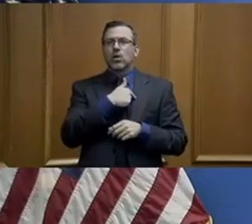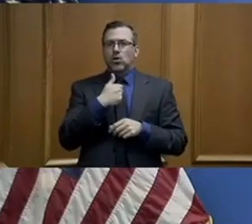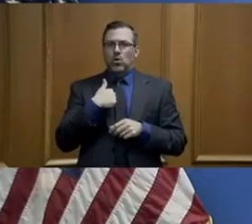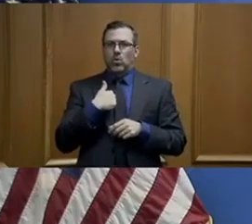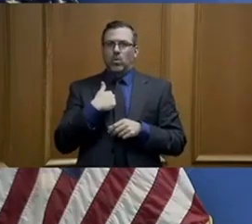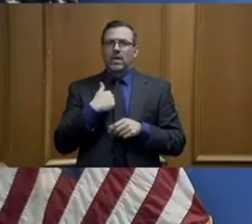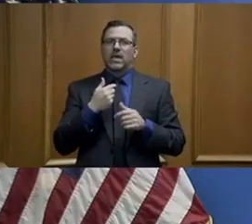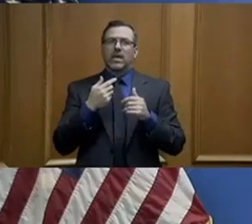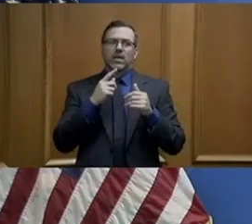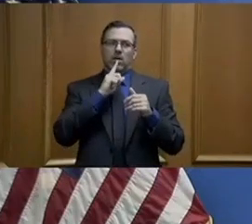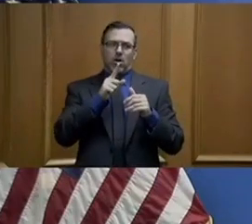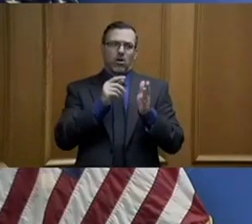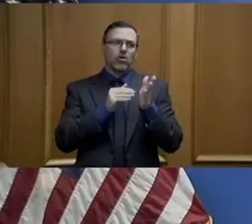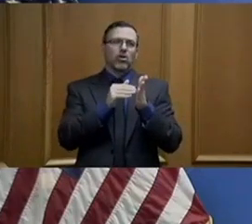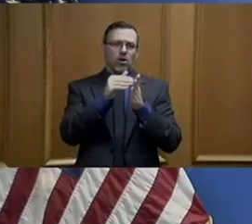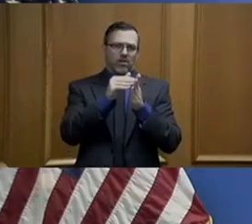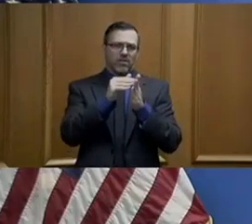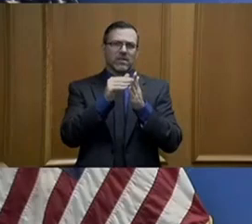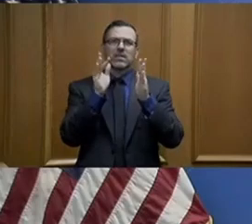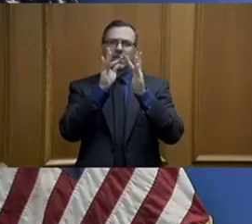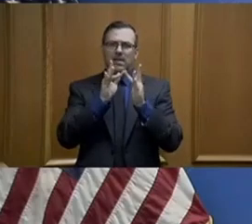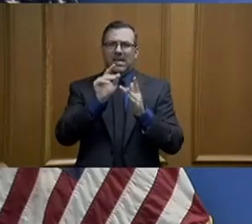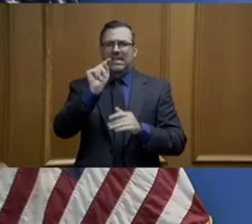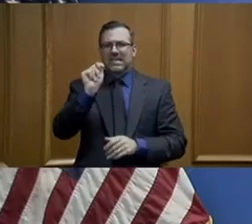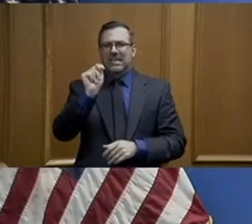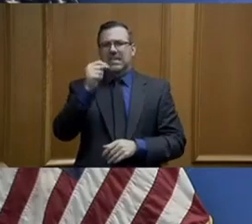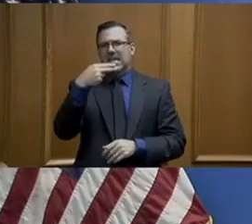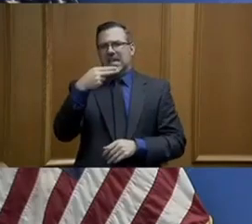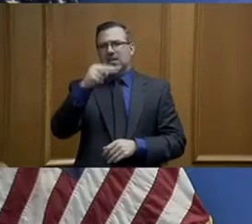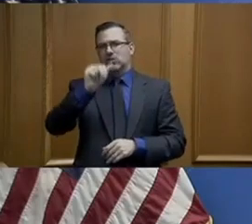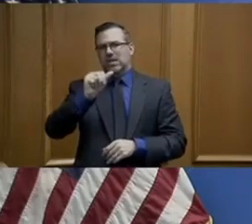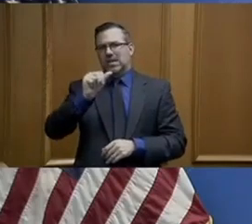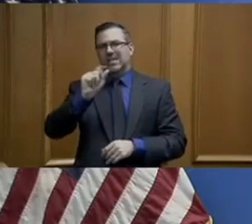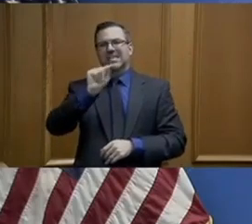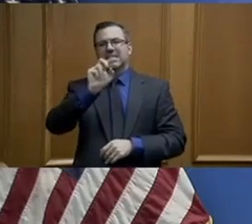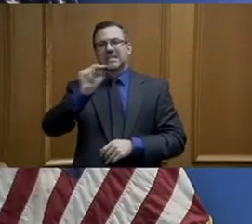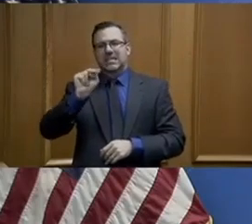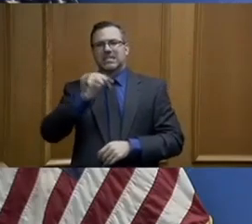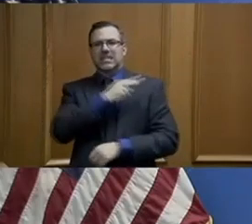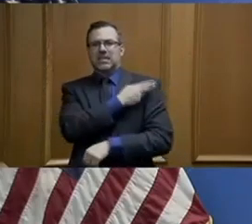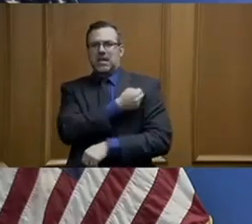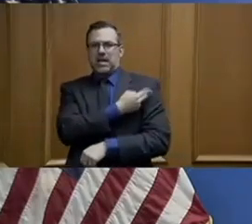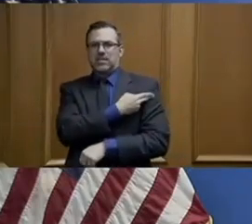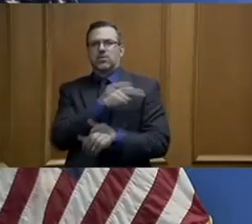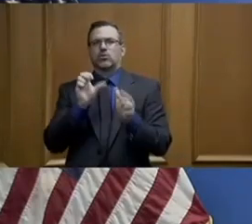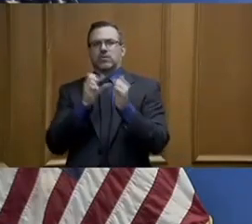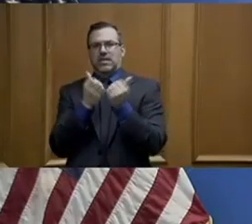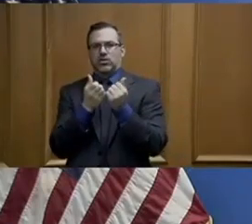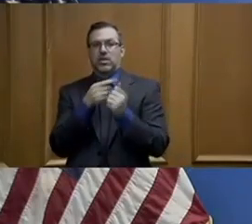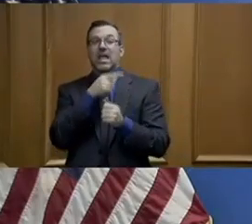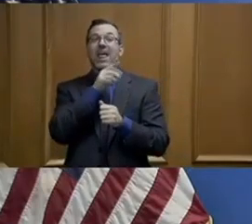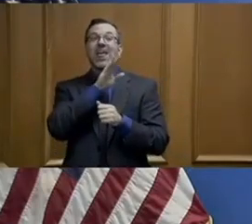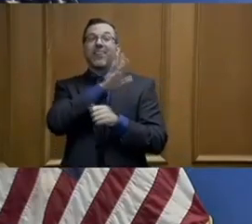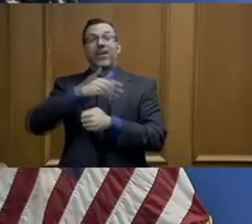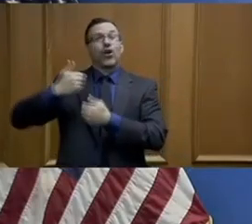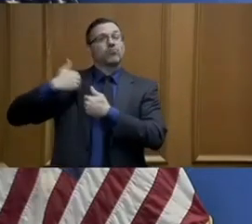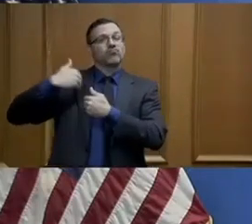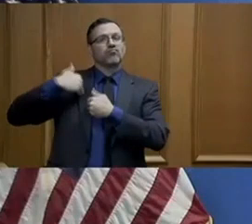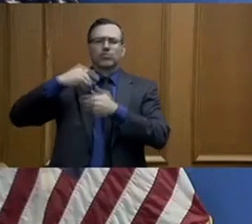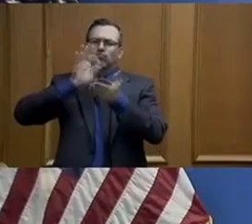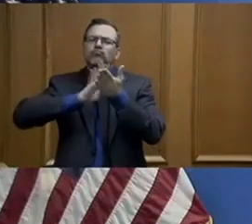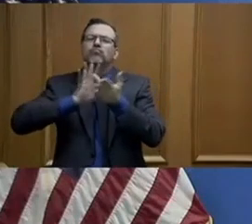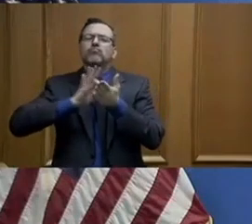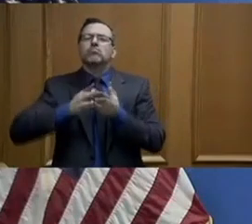staying in close contact with THA, who is monitoring the bed capacity in all facilities around the